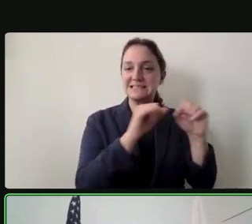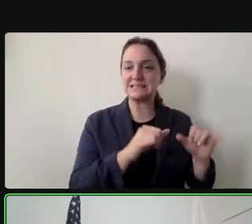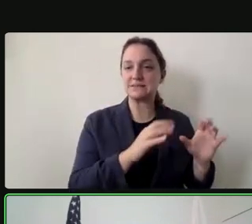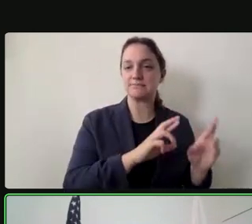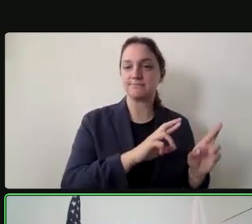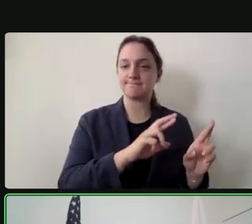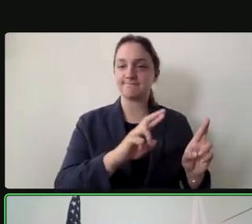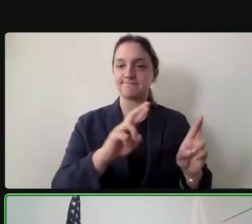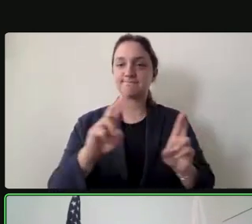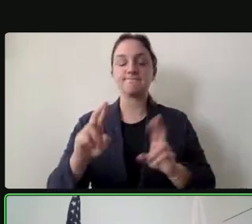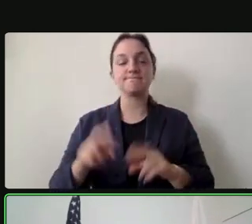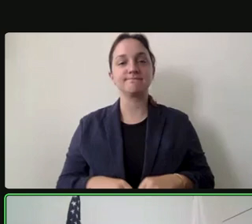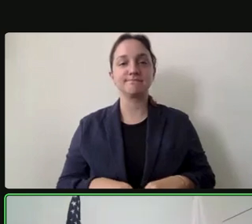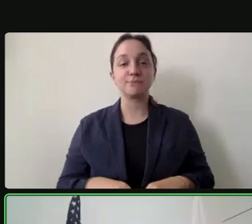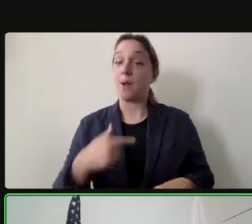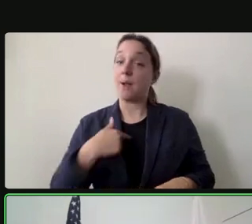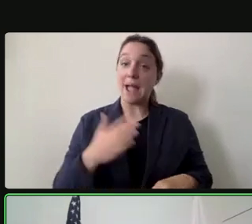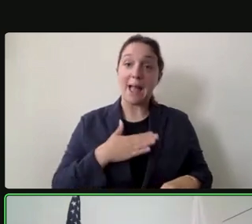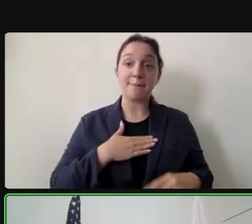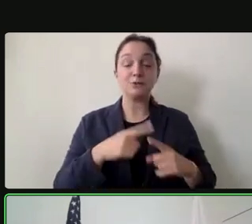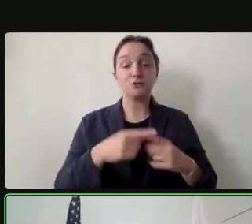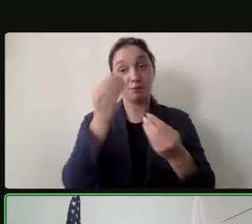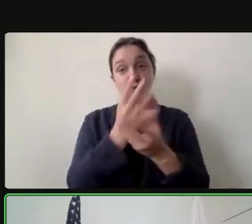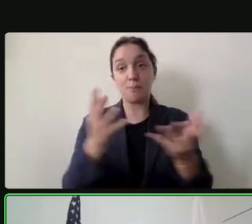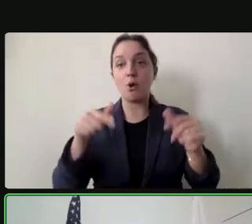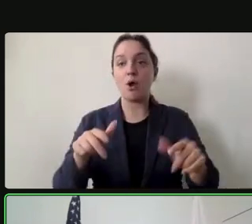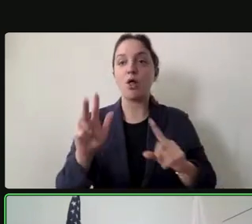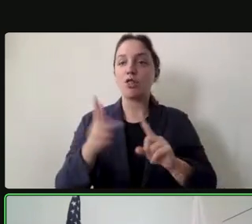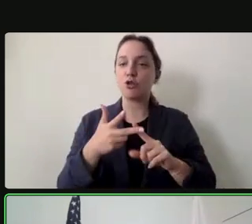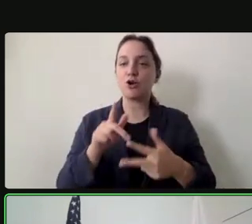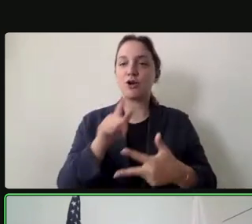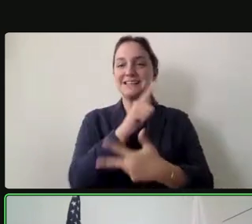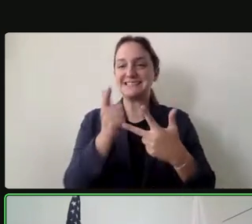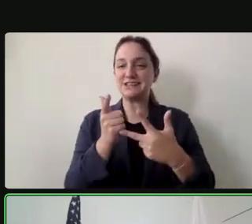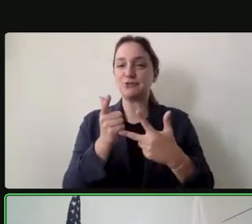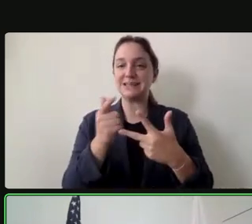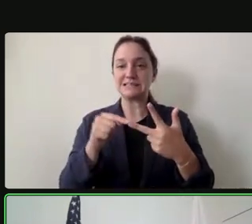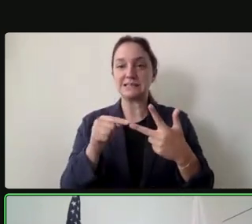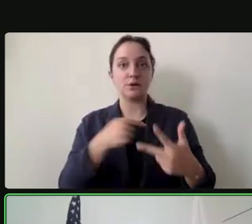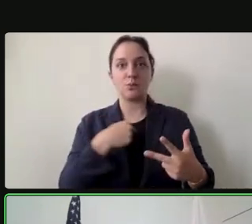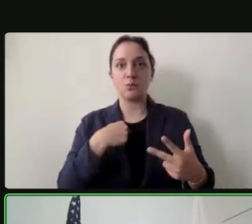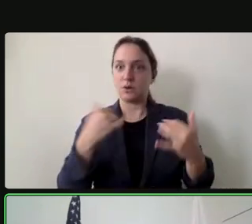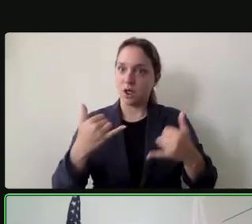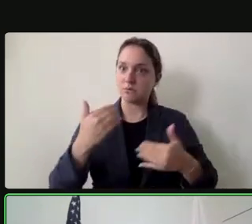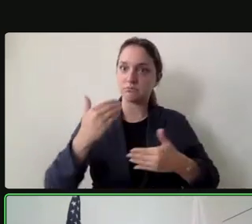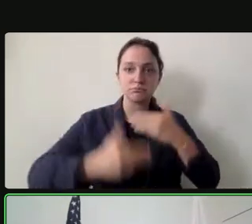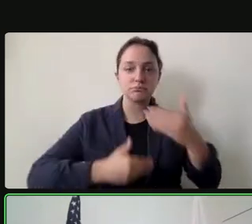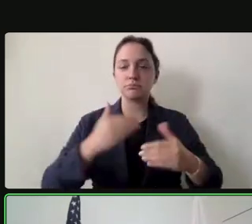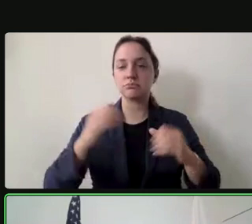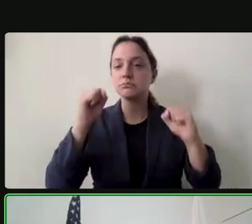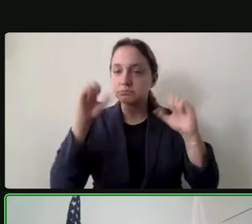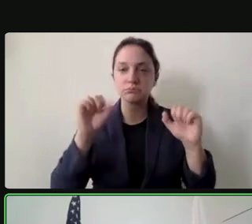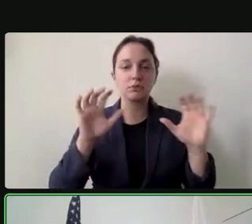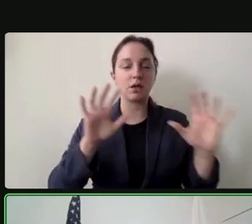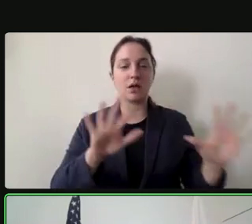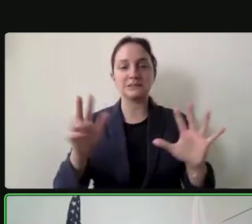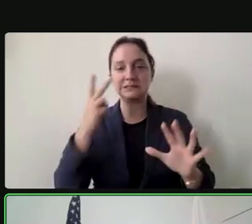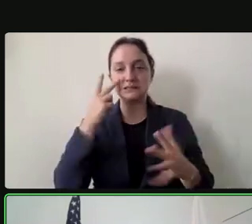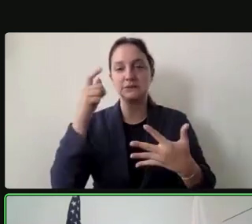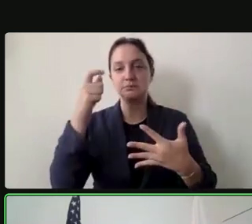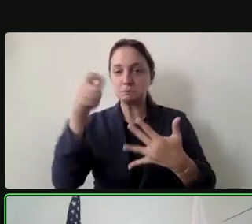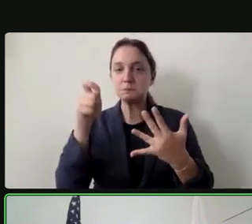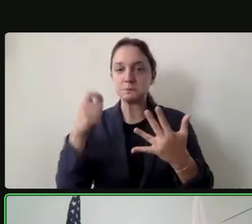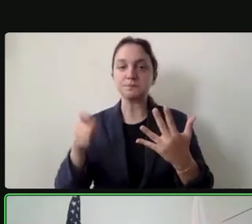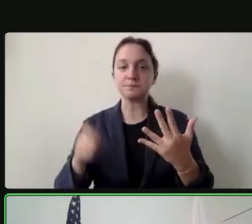government, I'm happy to report now in this third federal speaker series, we're making excellent progress across all of these goals.